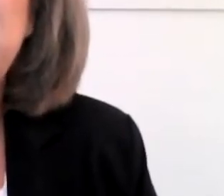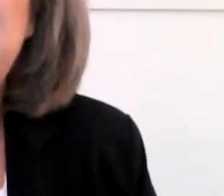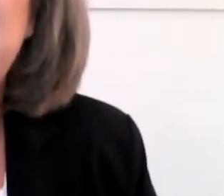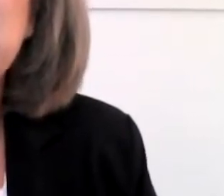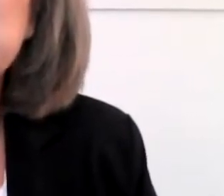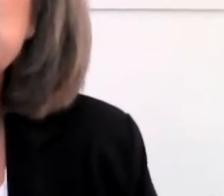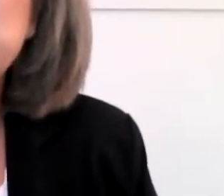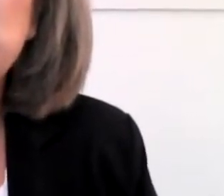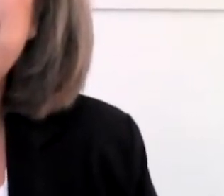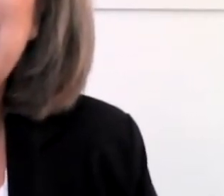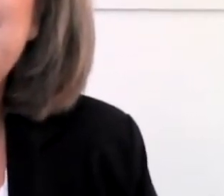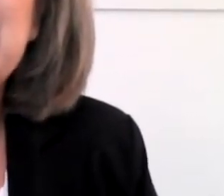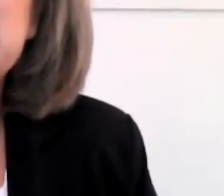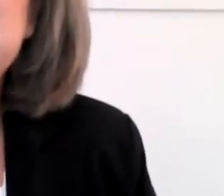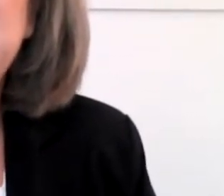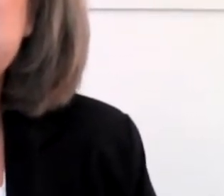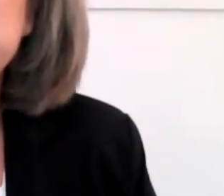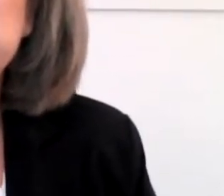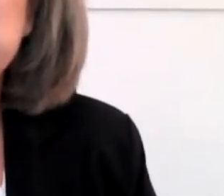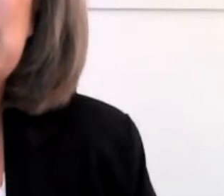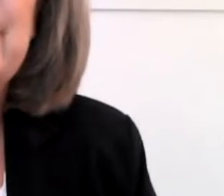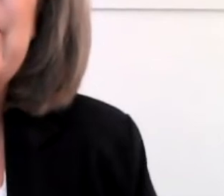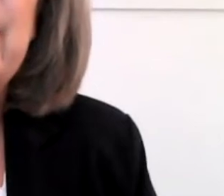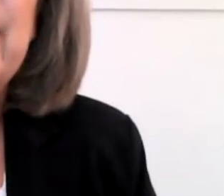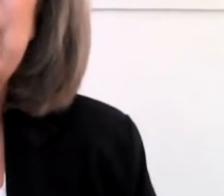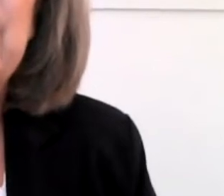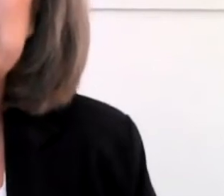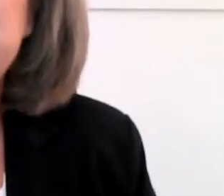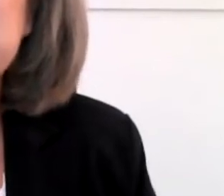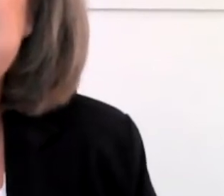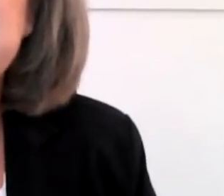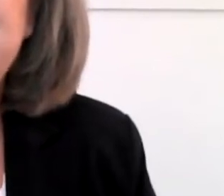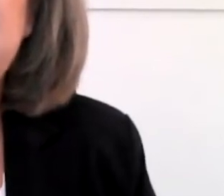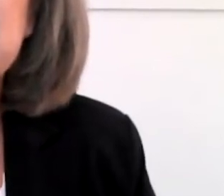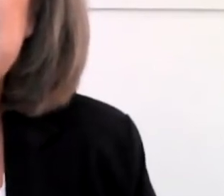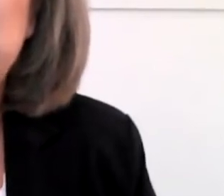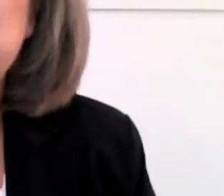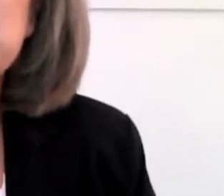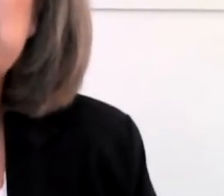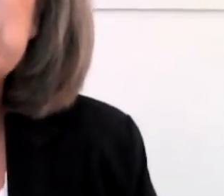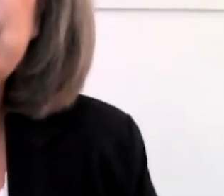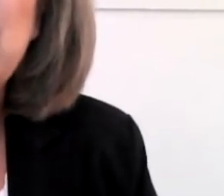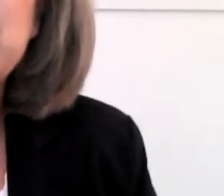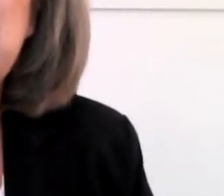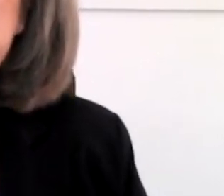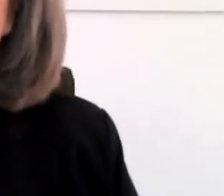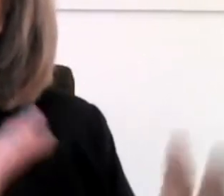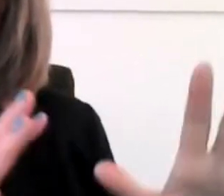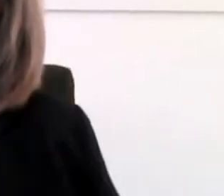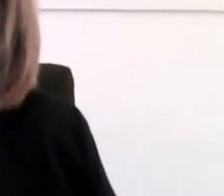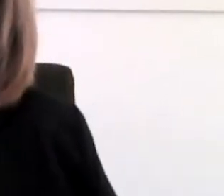are in their care. So that means that a school is going to be aware when there's severe domestic violence in a home. So Chris